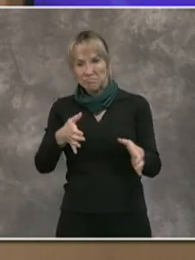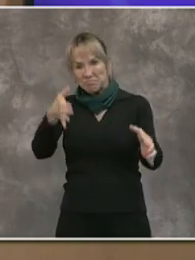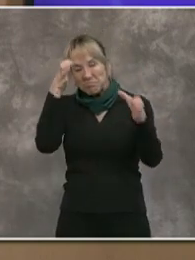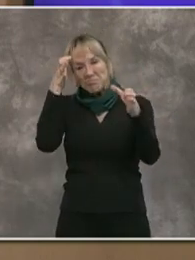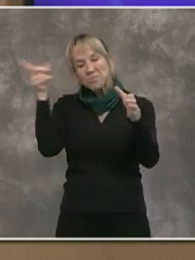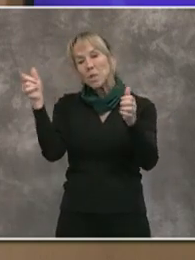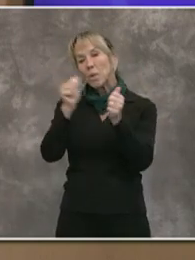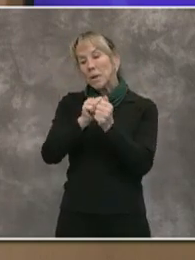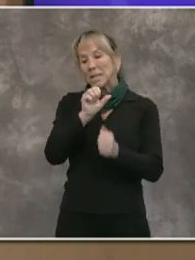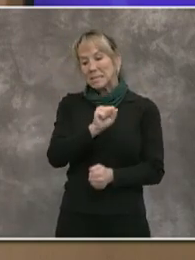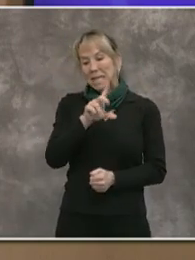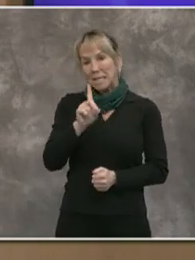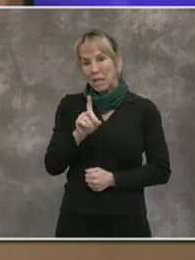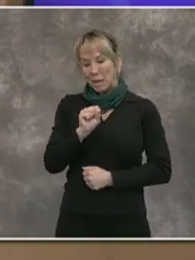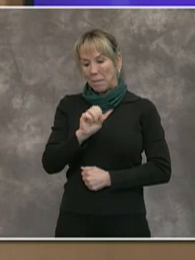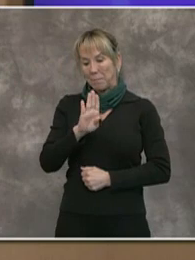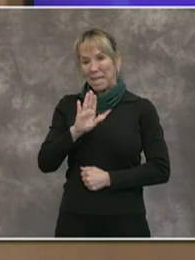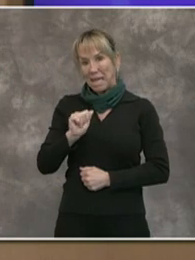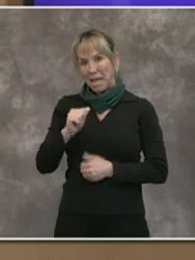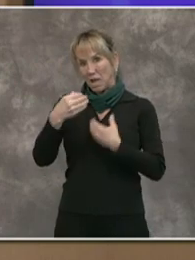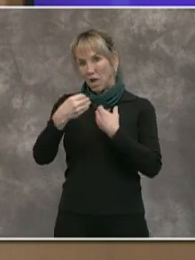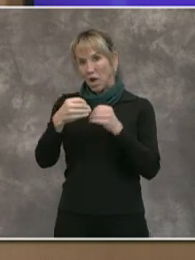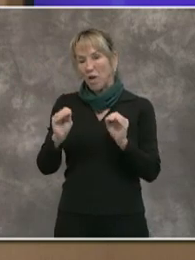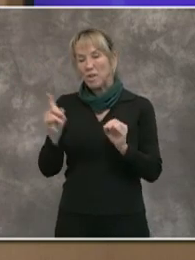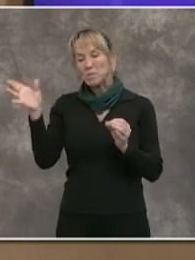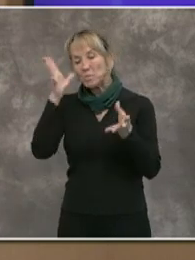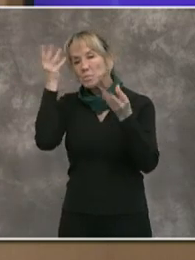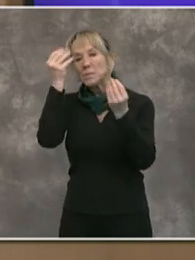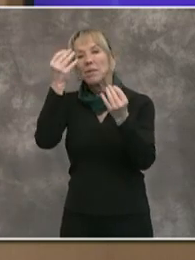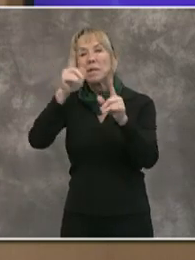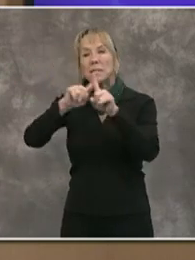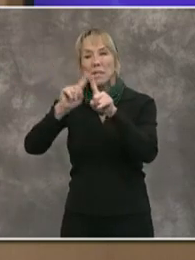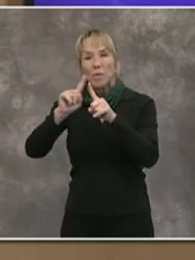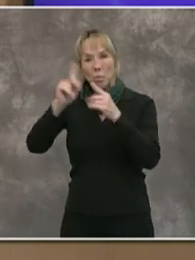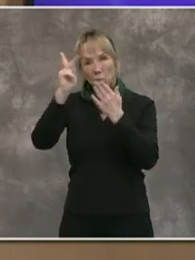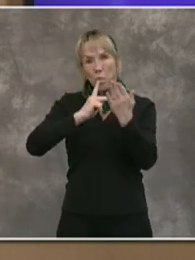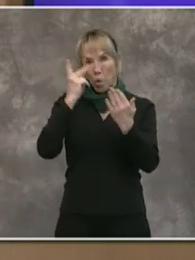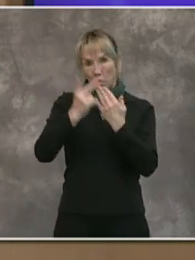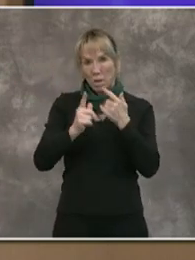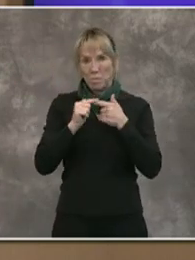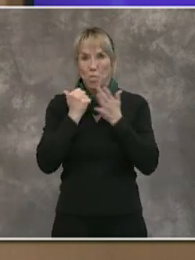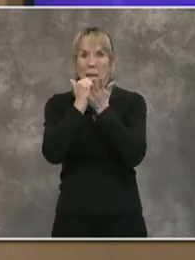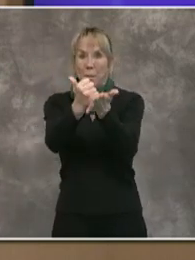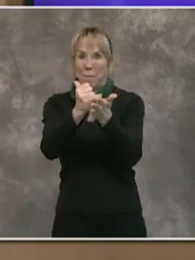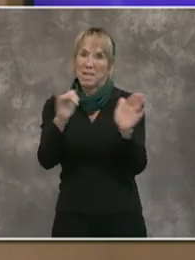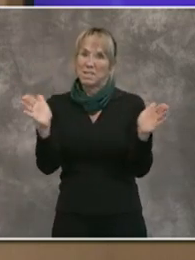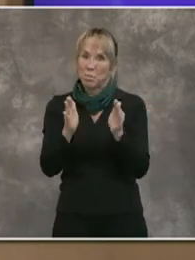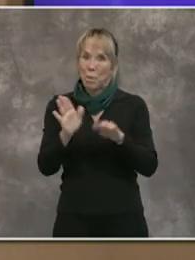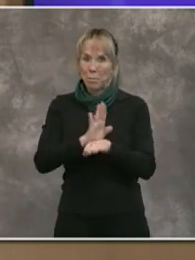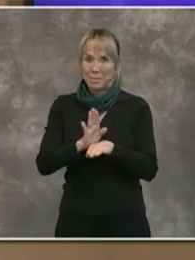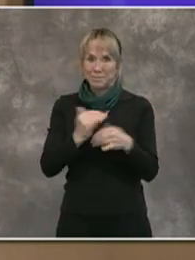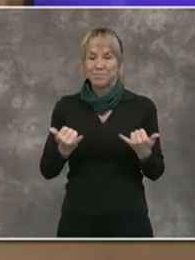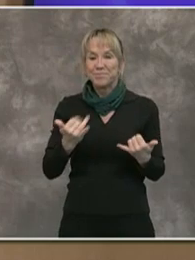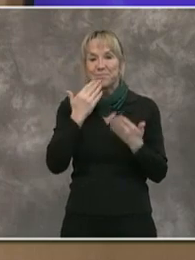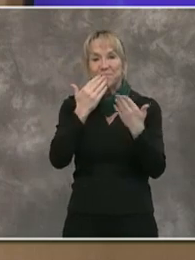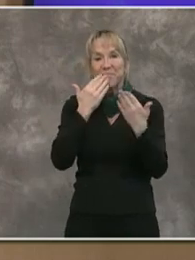District Office to provide you an update on SBA programs that are available to help small businesses. Thank you.